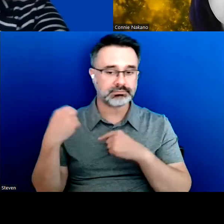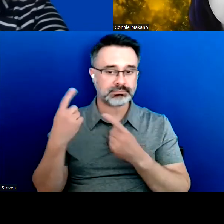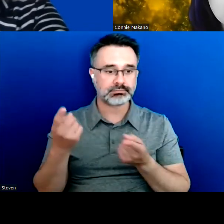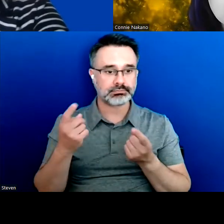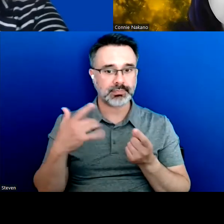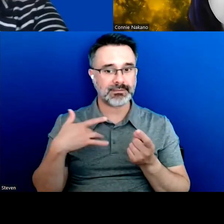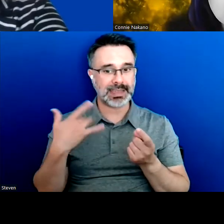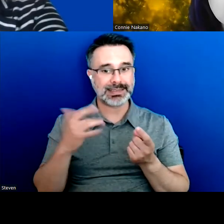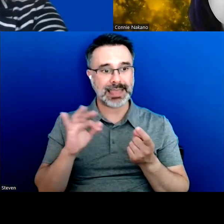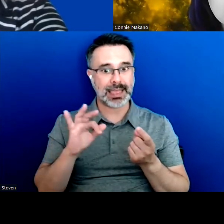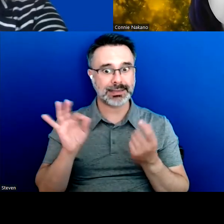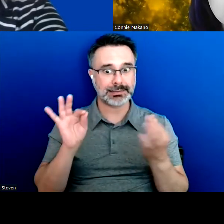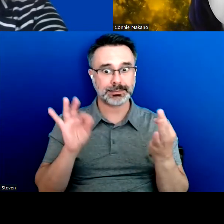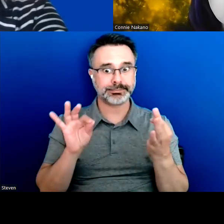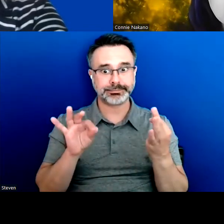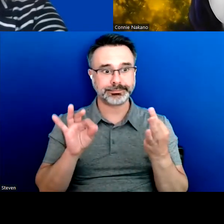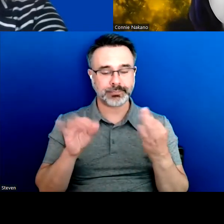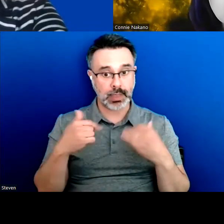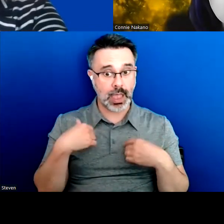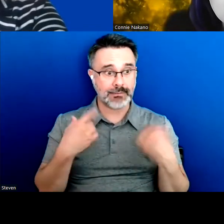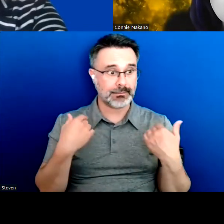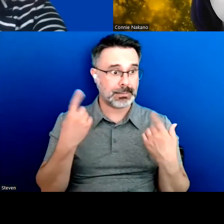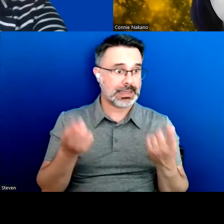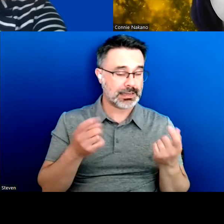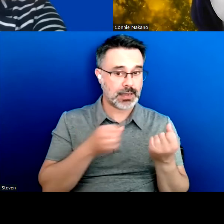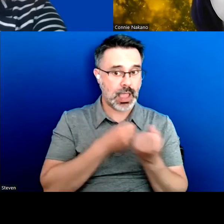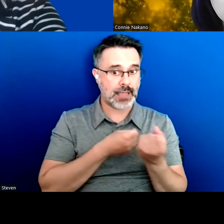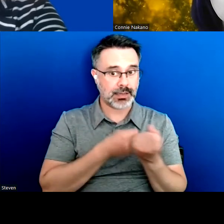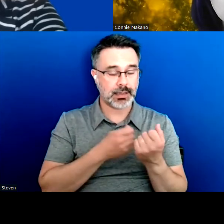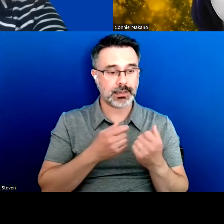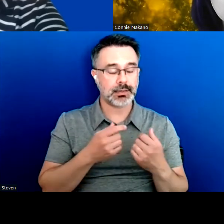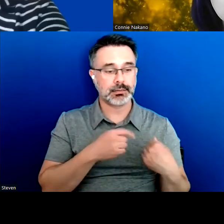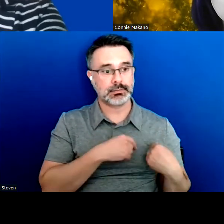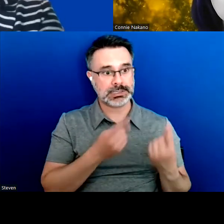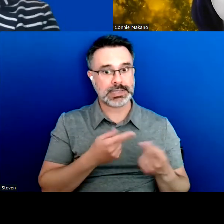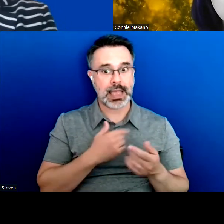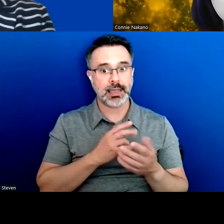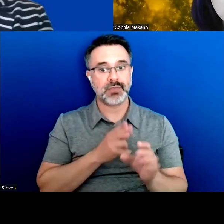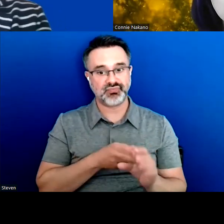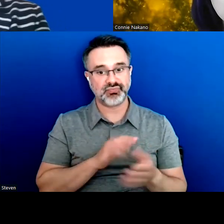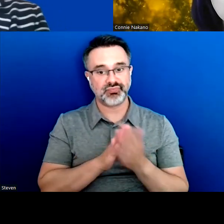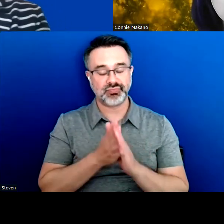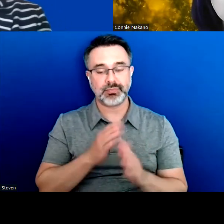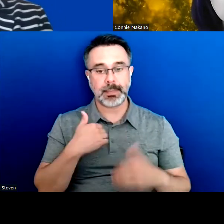to the choir. I have been advocating it since I became a member of